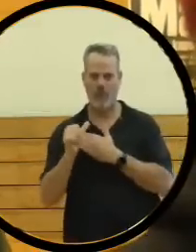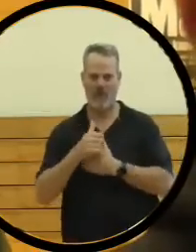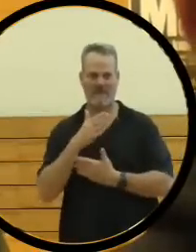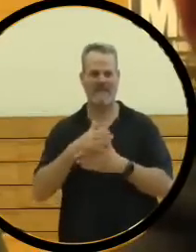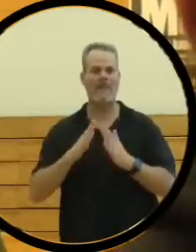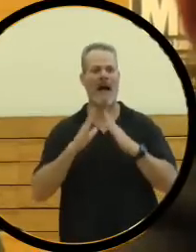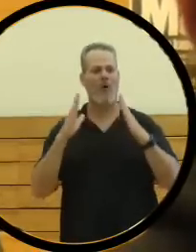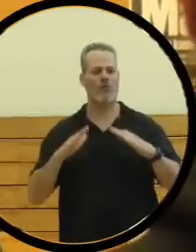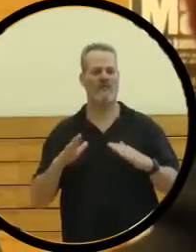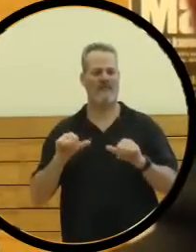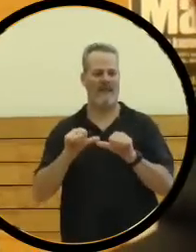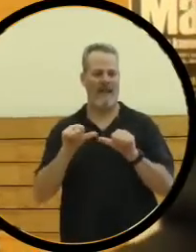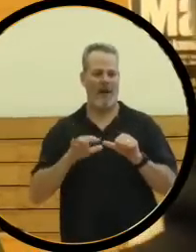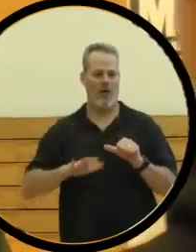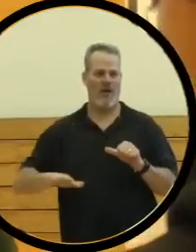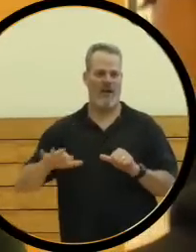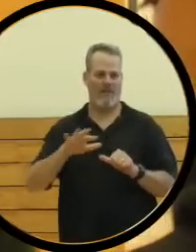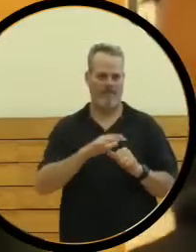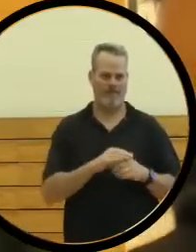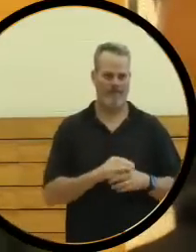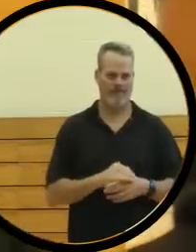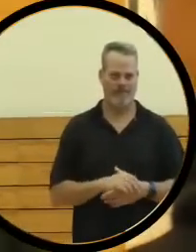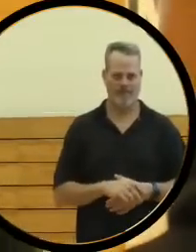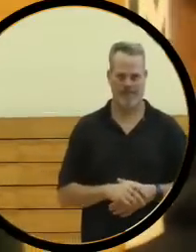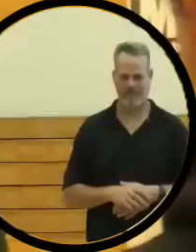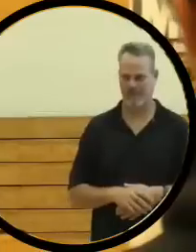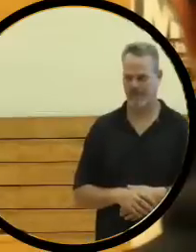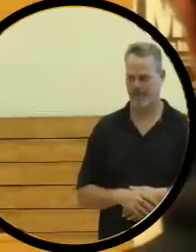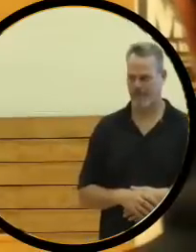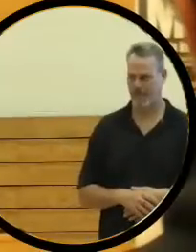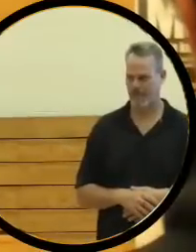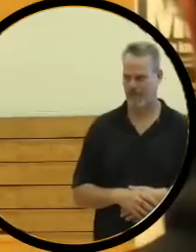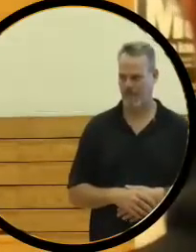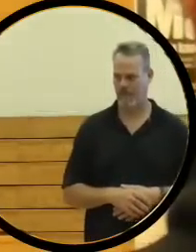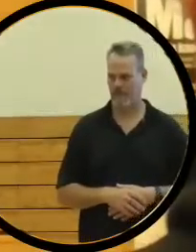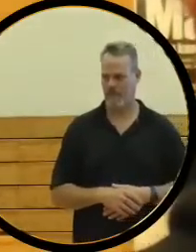houses in the, between the ports.